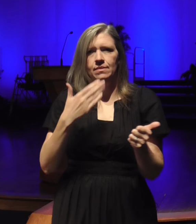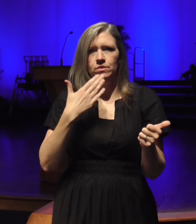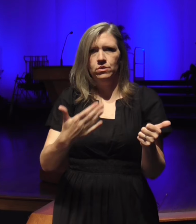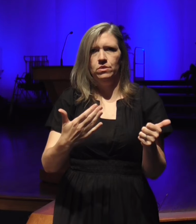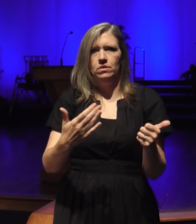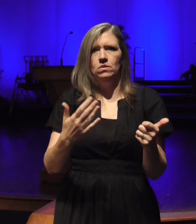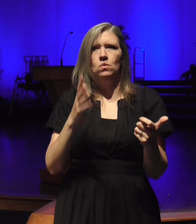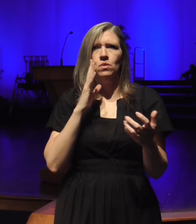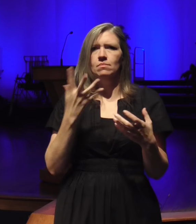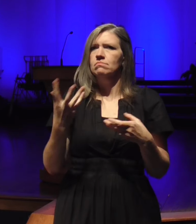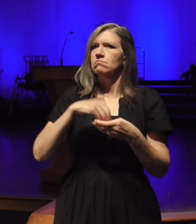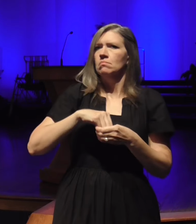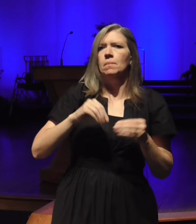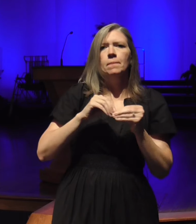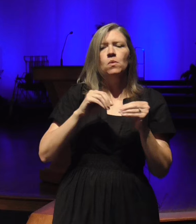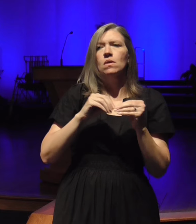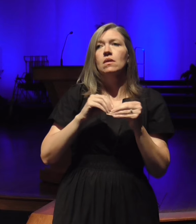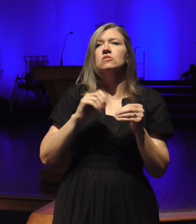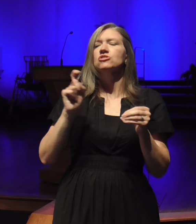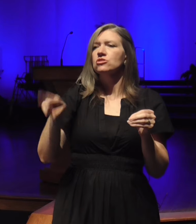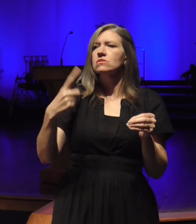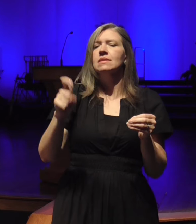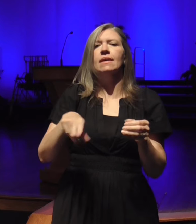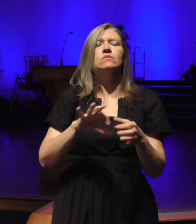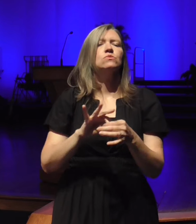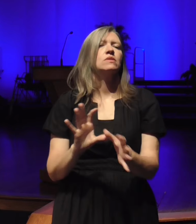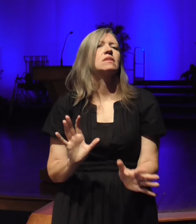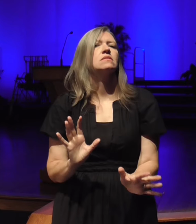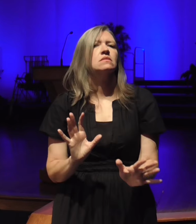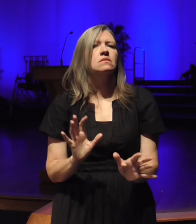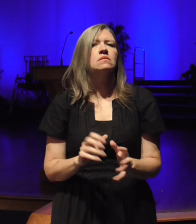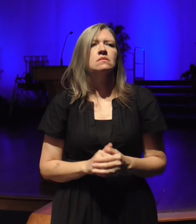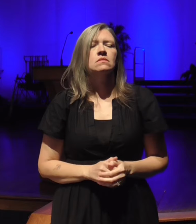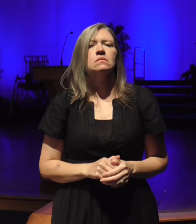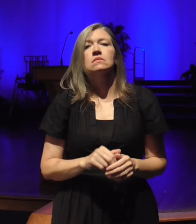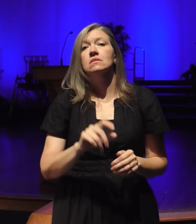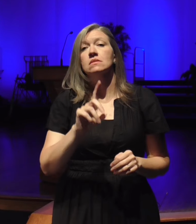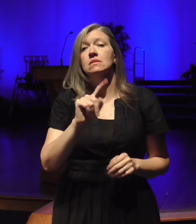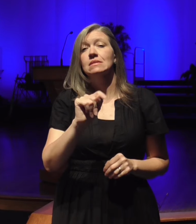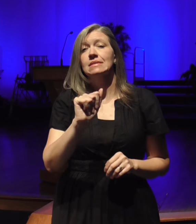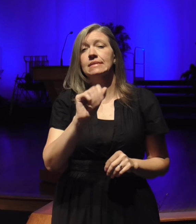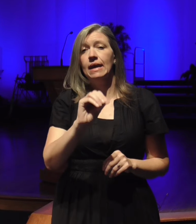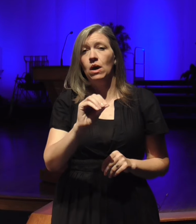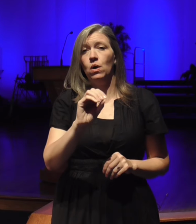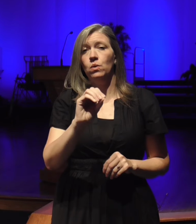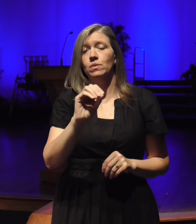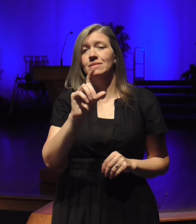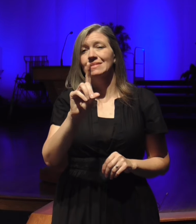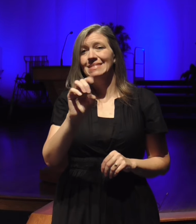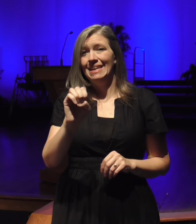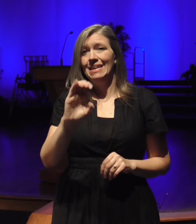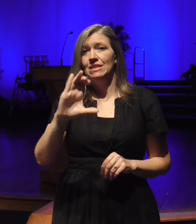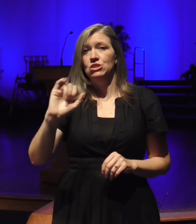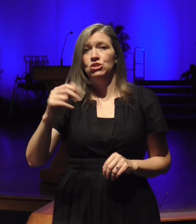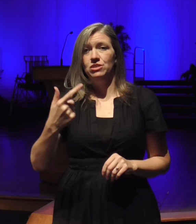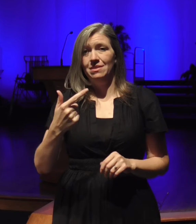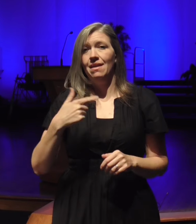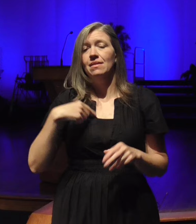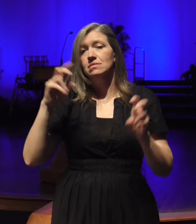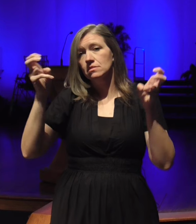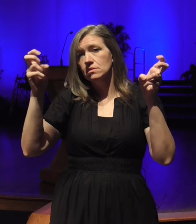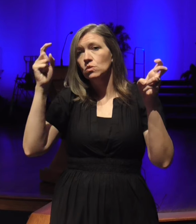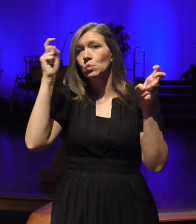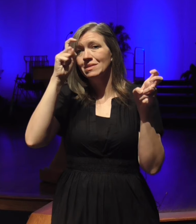engage profoundly with that good, and it will demonstrate in our lives. We just have to get out of the way